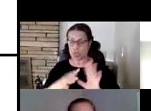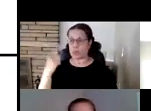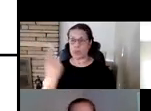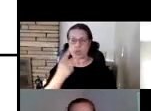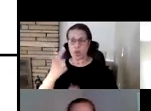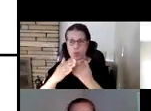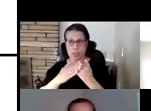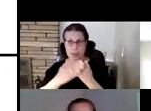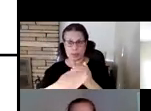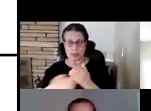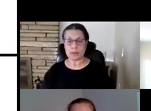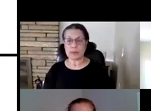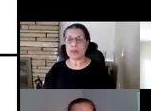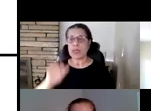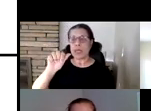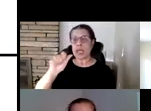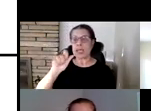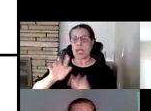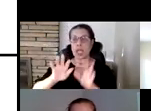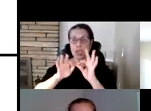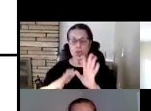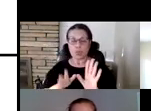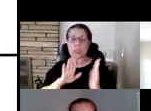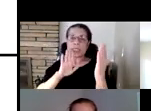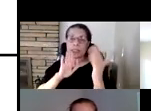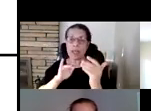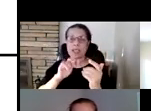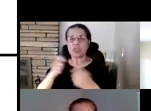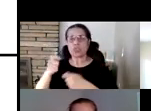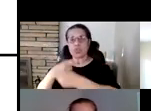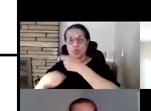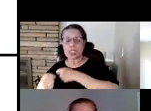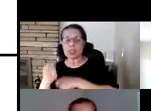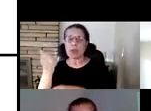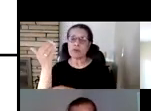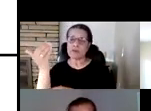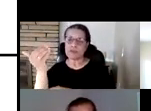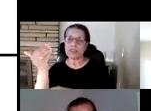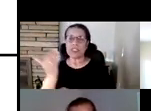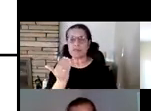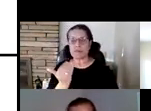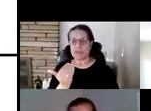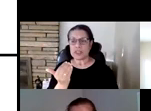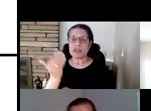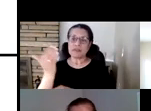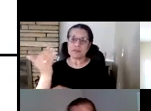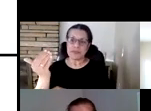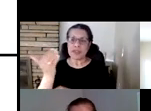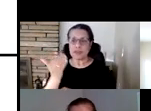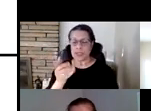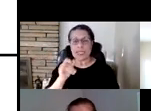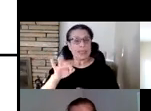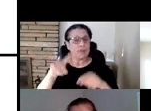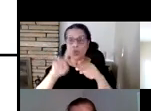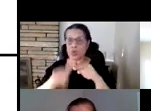times. The ASL interpreters expect to switch at approximately every 15 minutes. If at any point you cannot